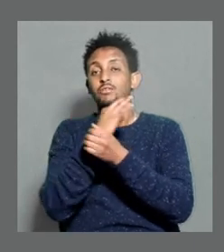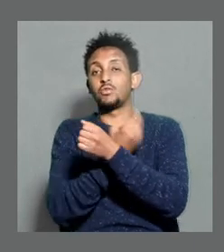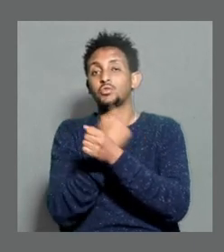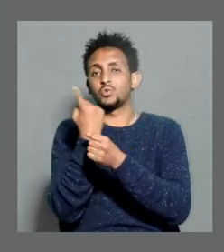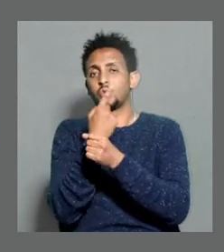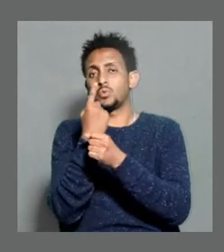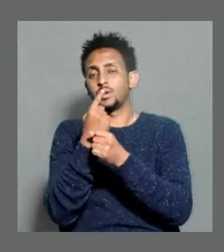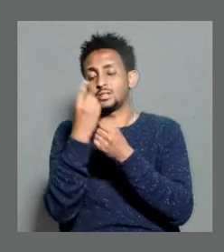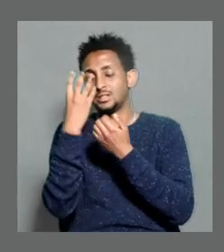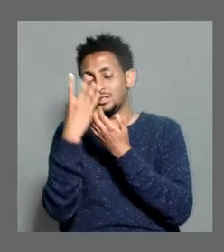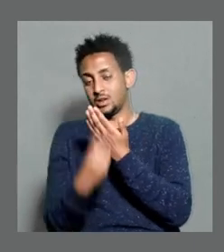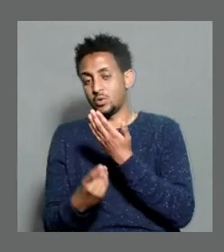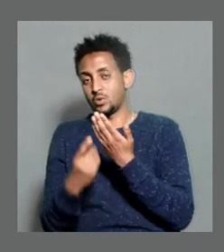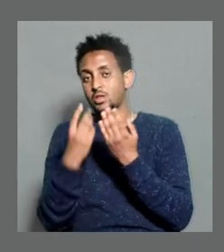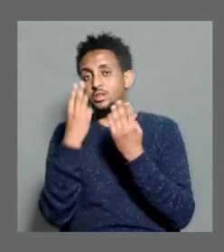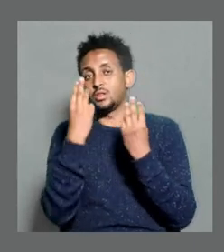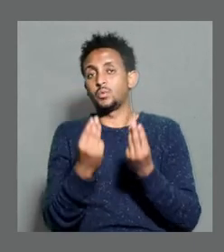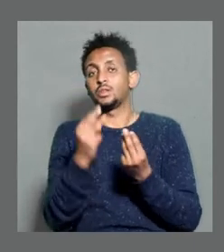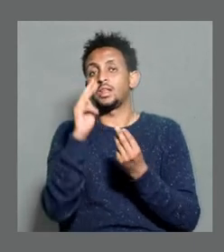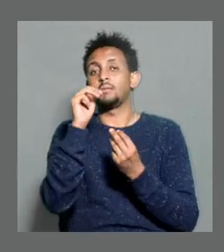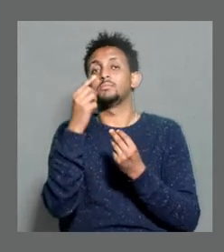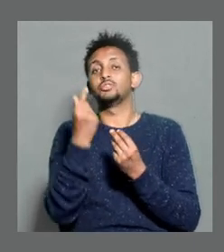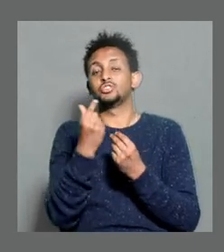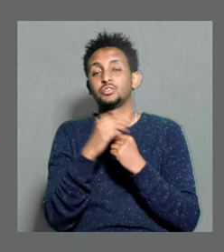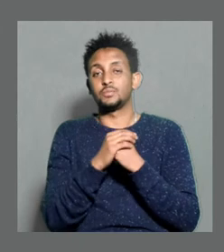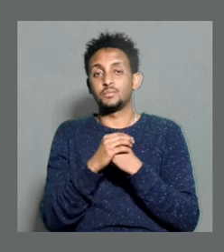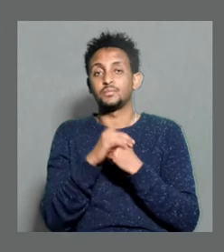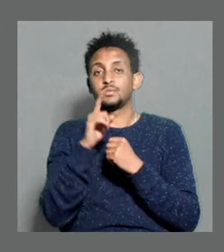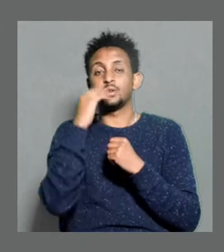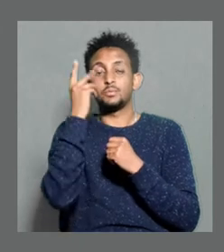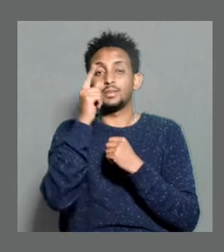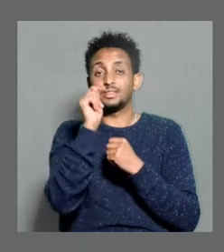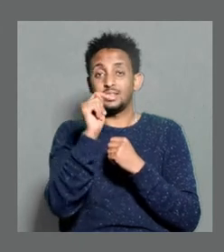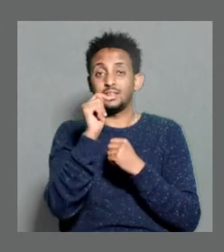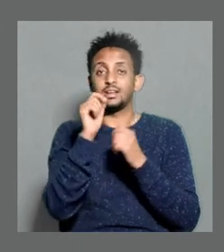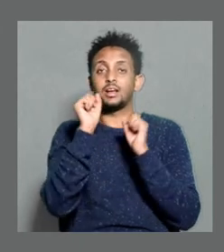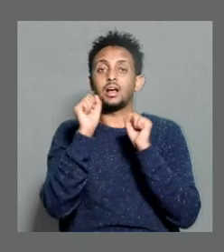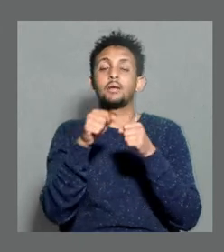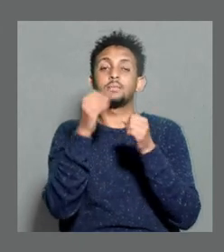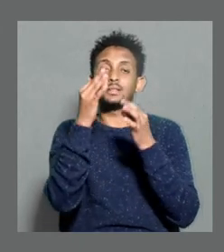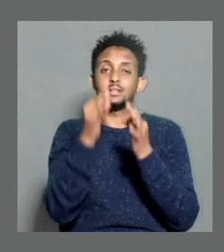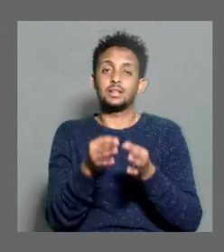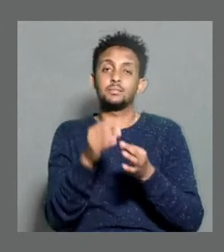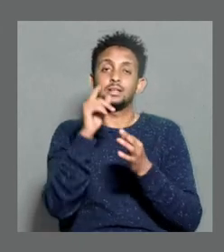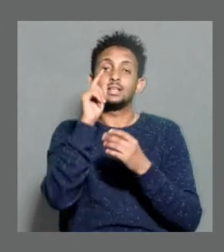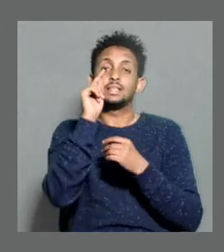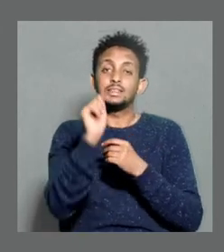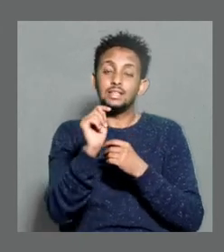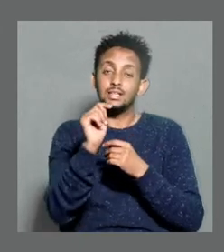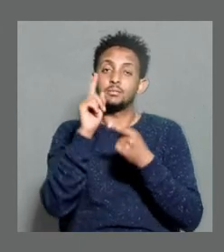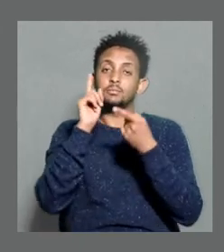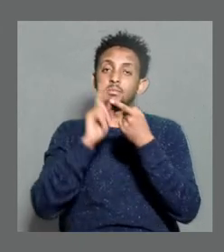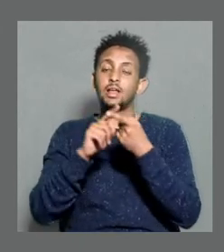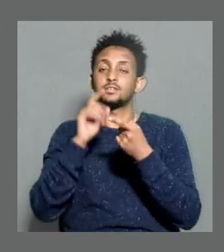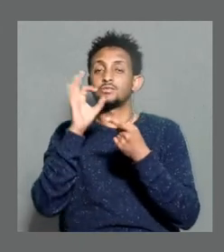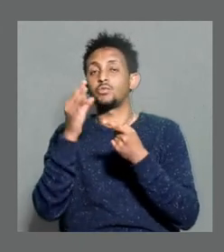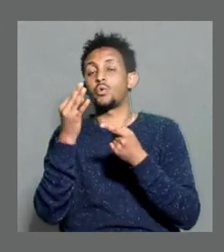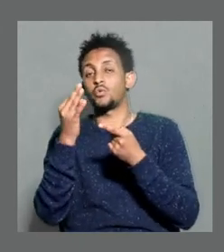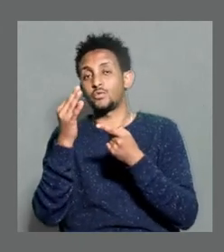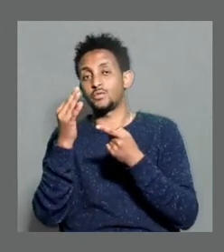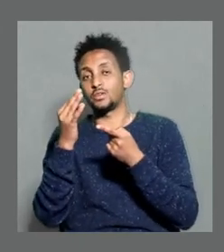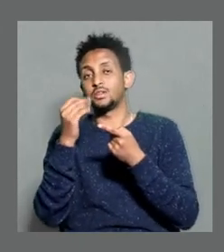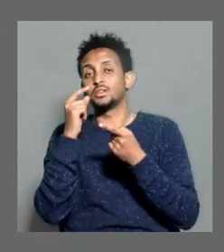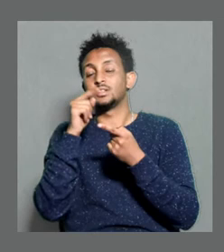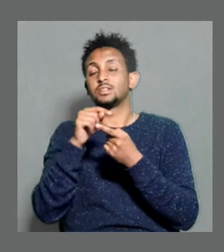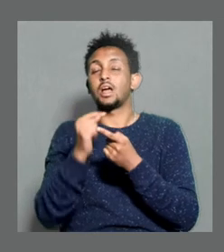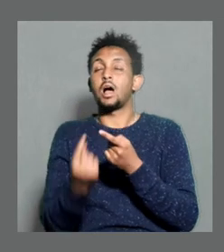force acting downward is the weight of the object, mg. Therefore, tension T can be determined as tension T plus force of buoyancy that